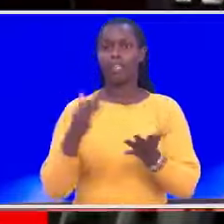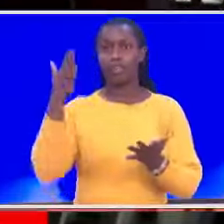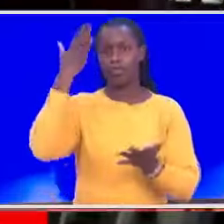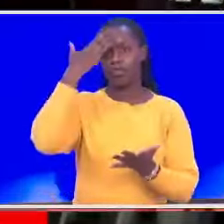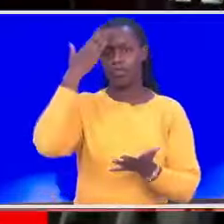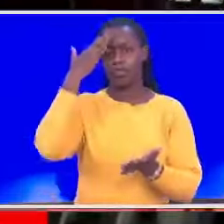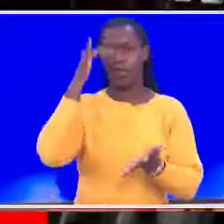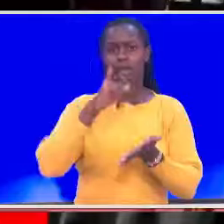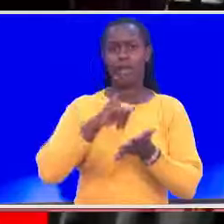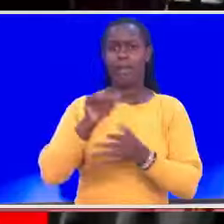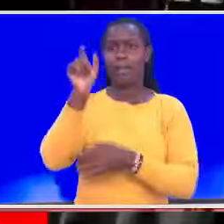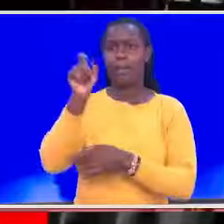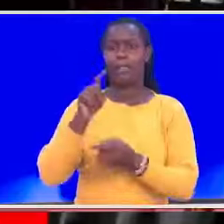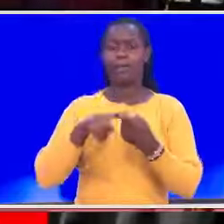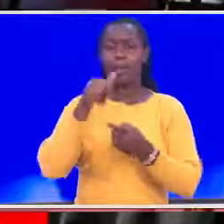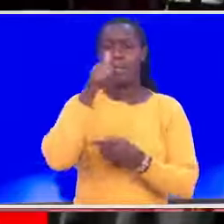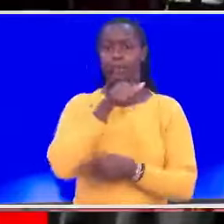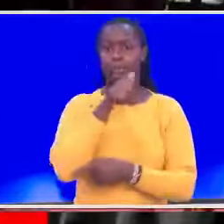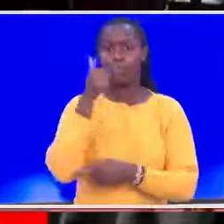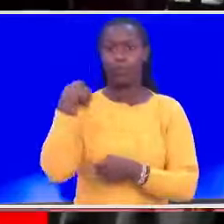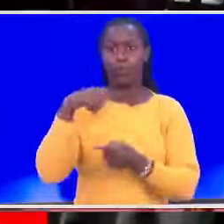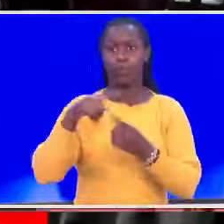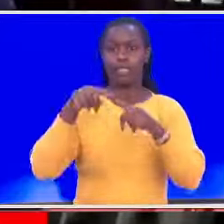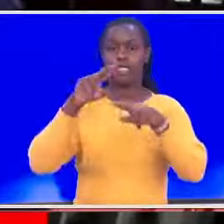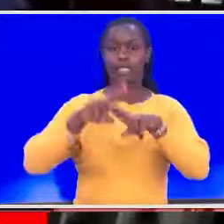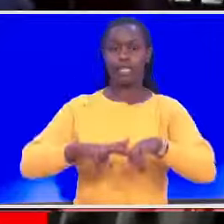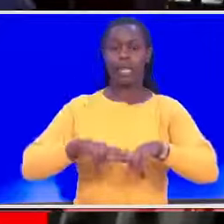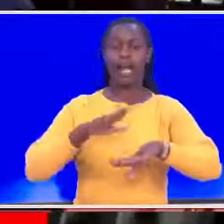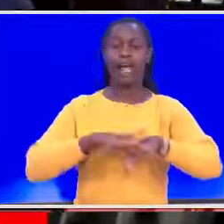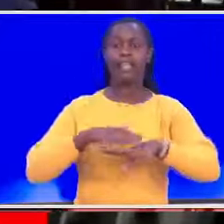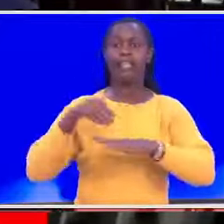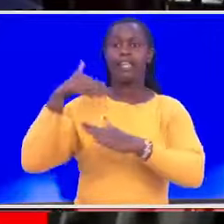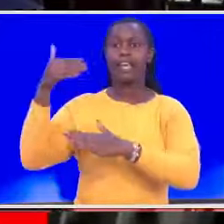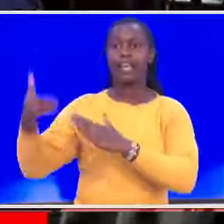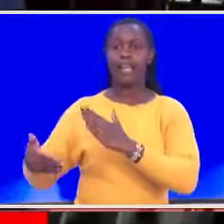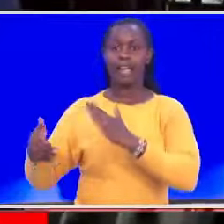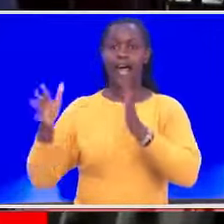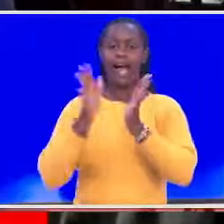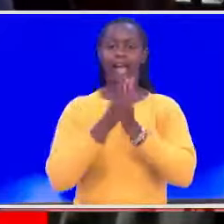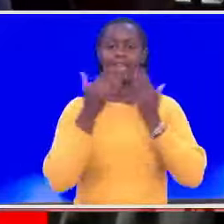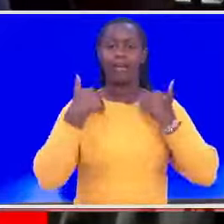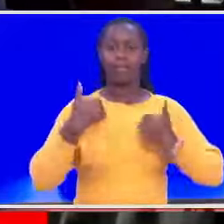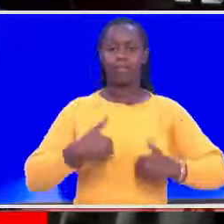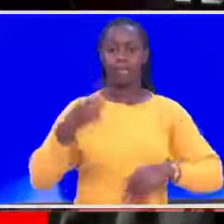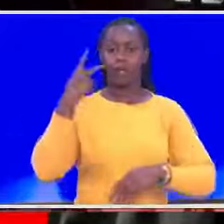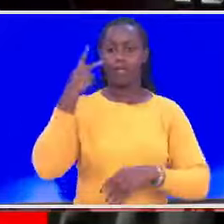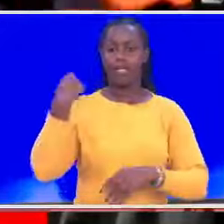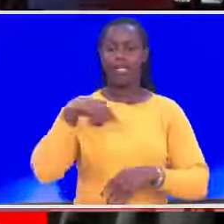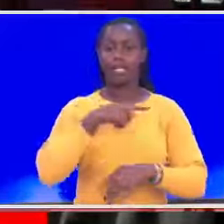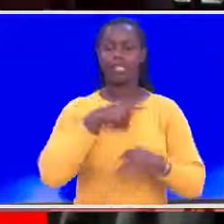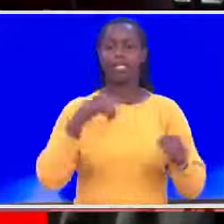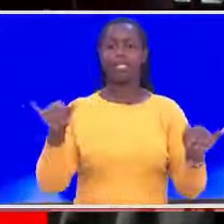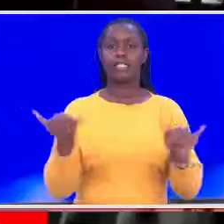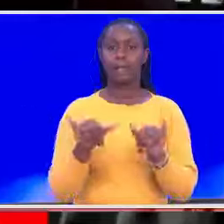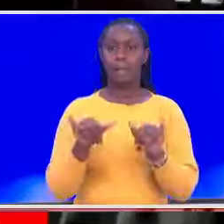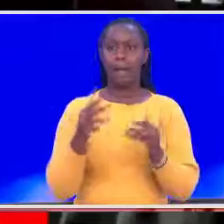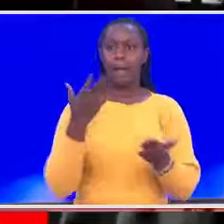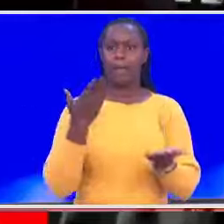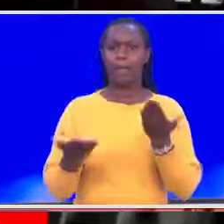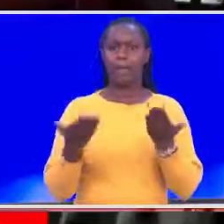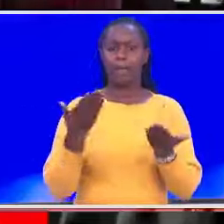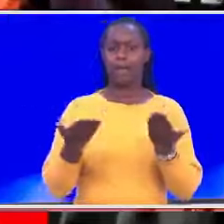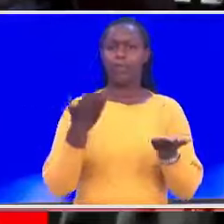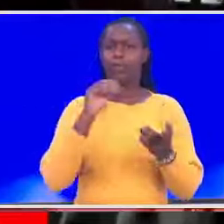ameka pale juu kwa kona and me, he viewed us almost the same. You may not have had the